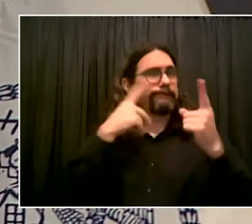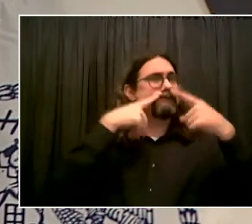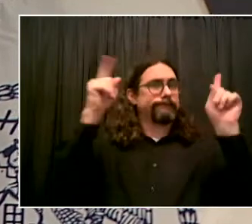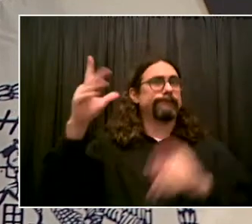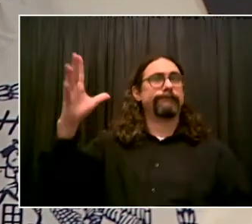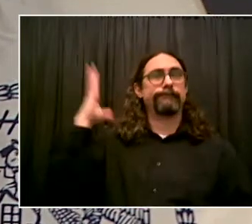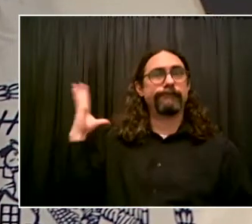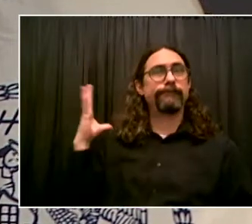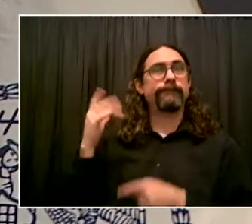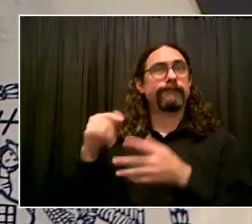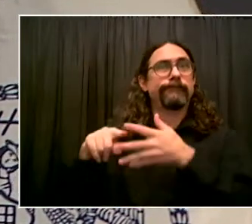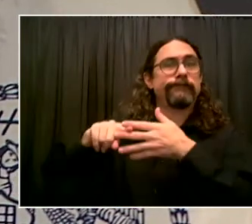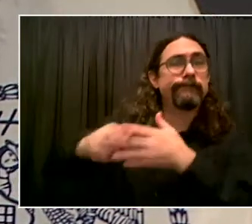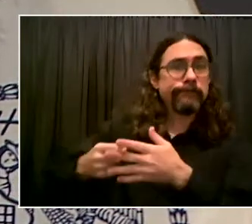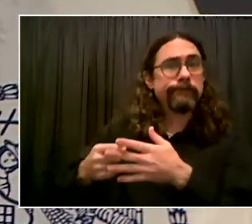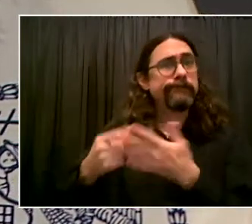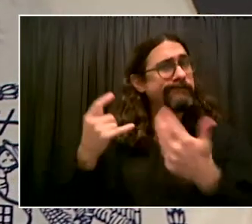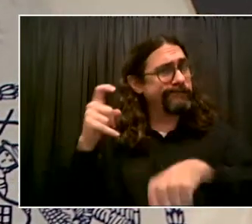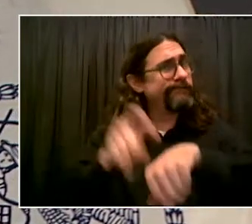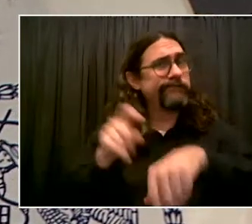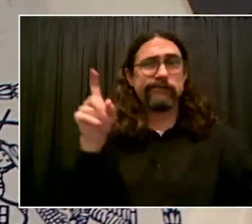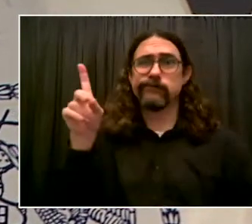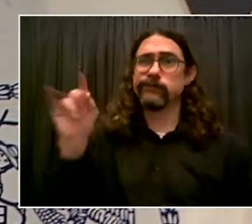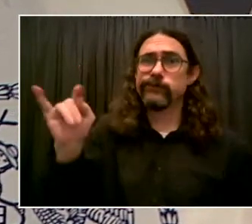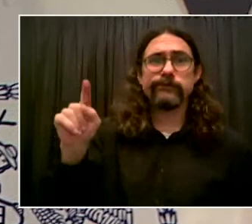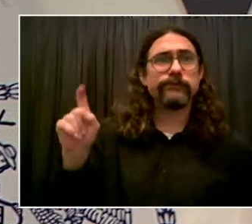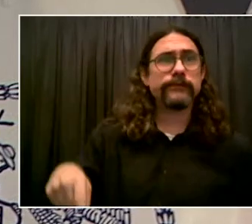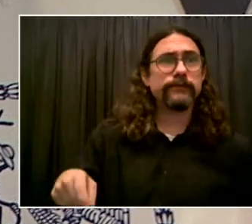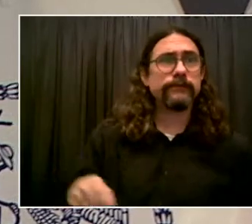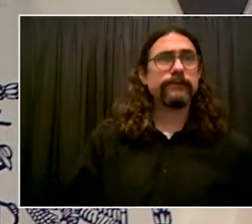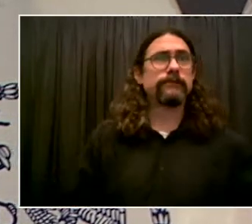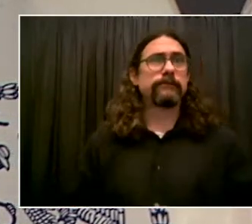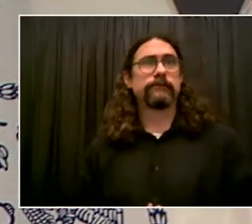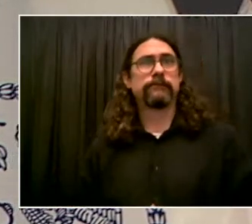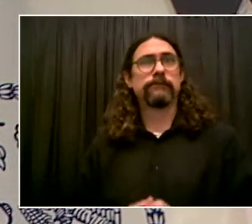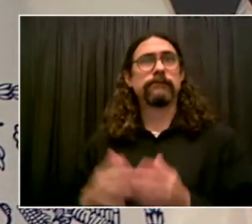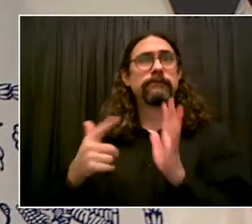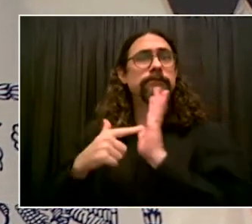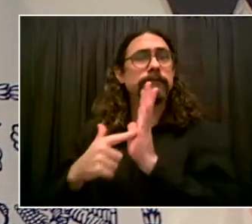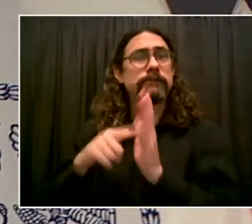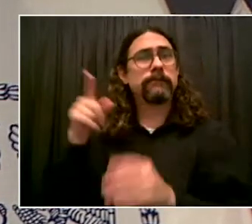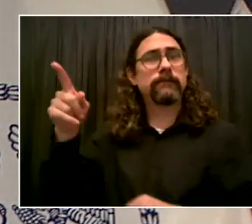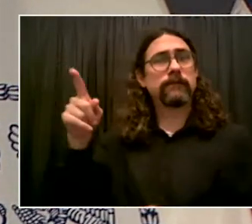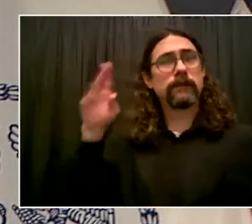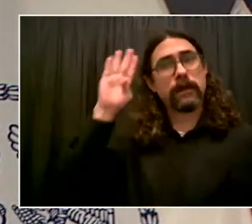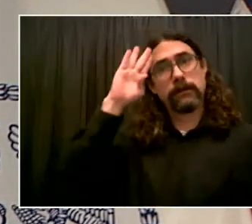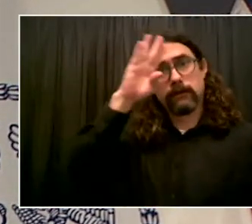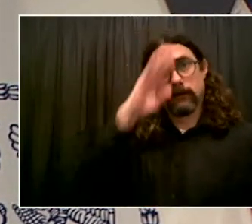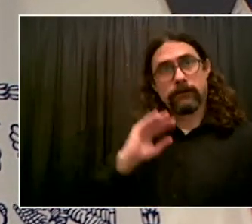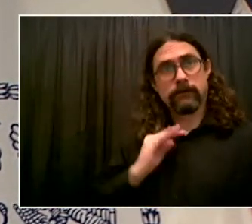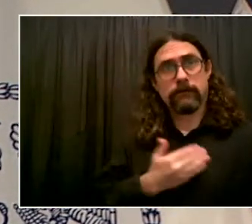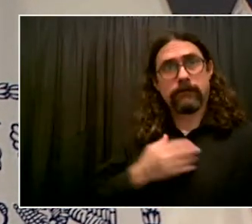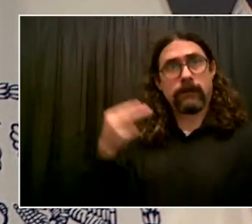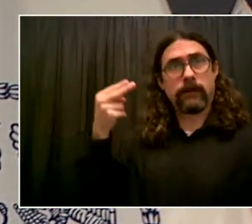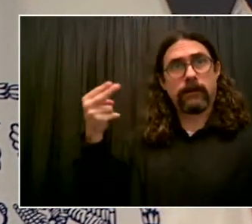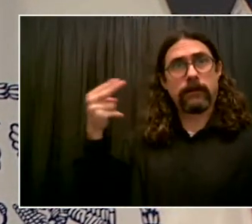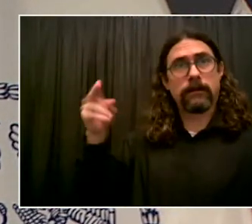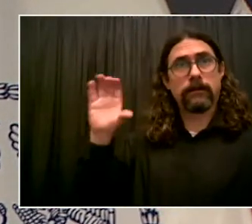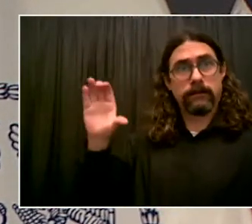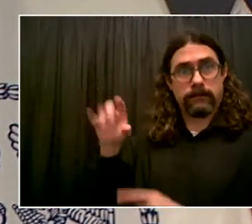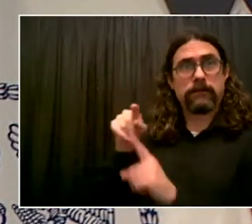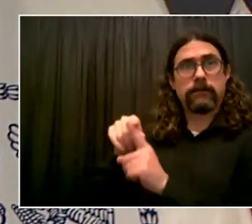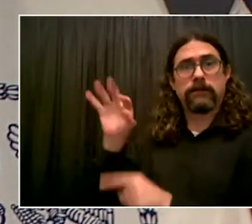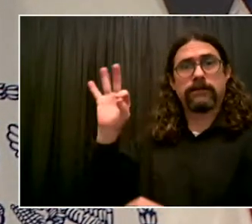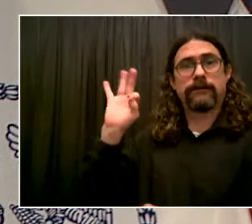95% plus vaccination level now. With Department of Education, largest public school system in America, 96% plus now, continuing